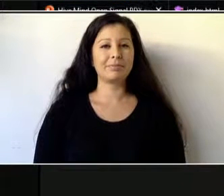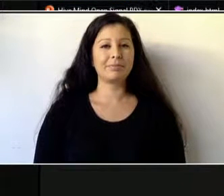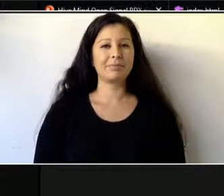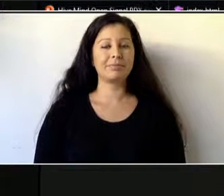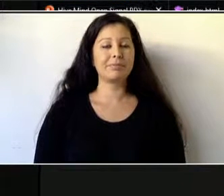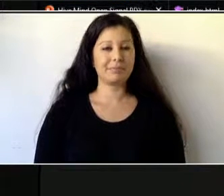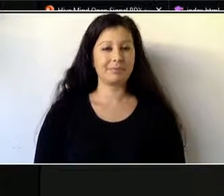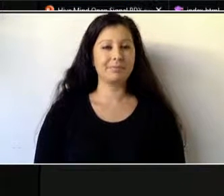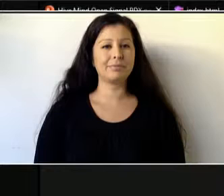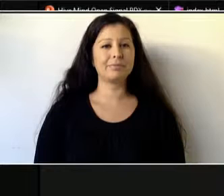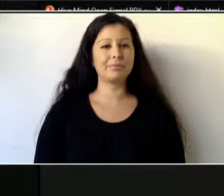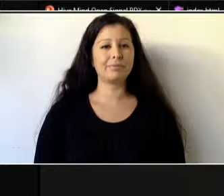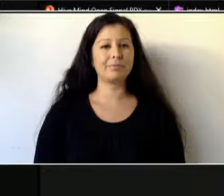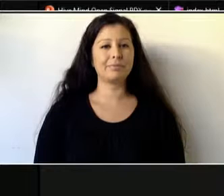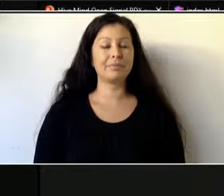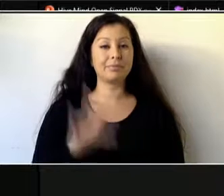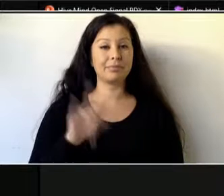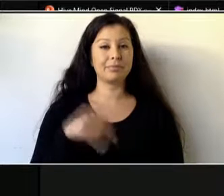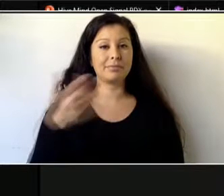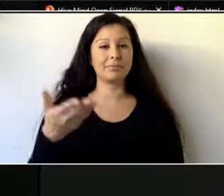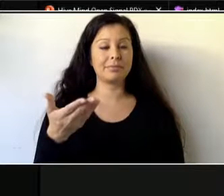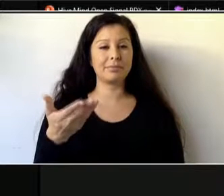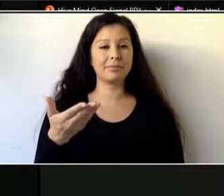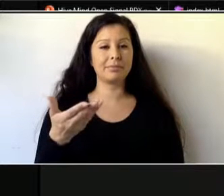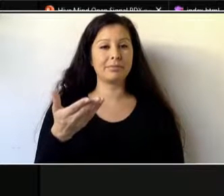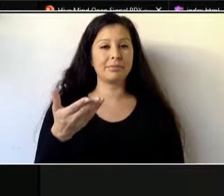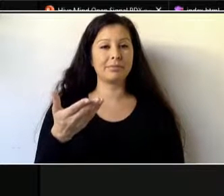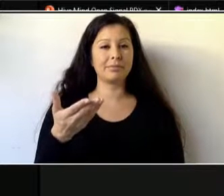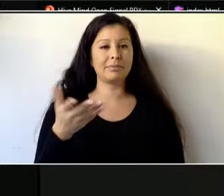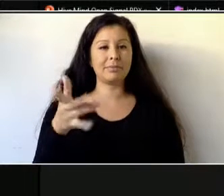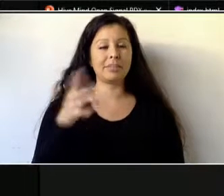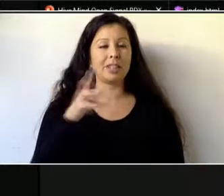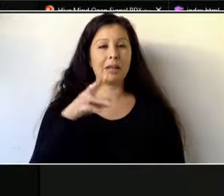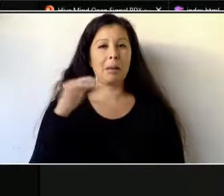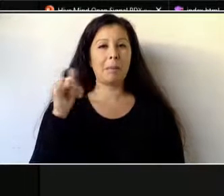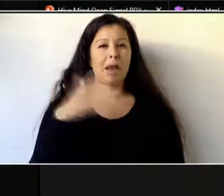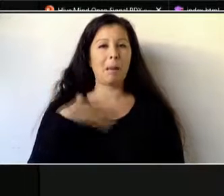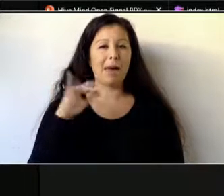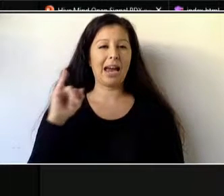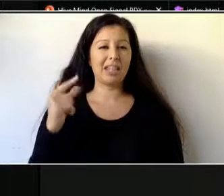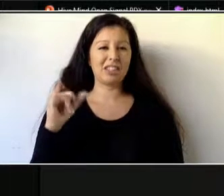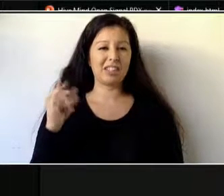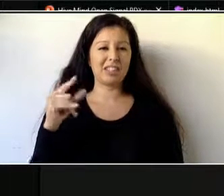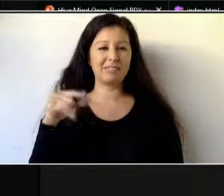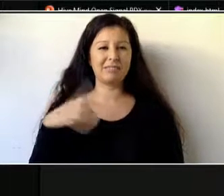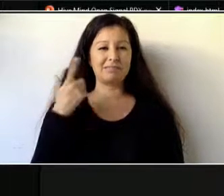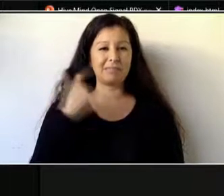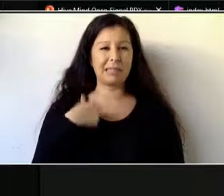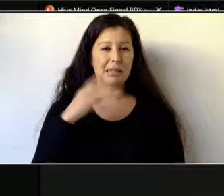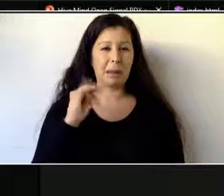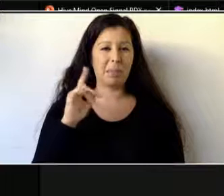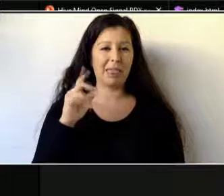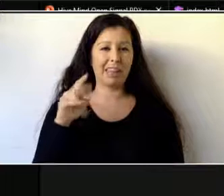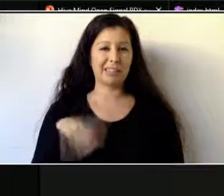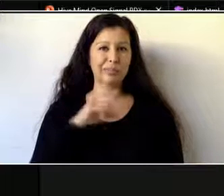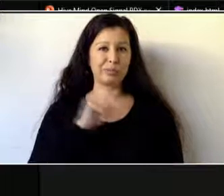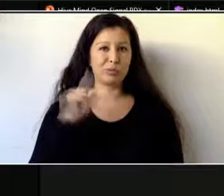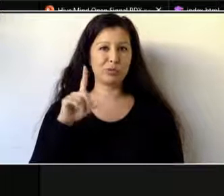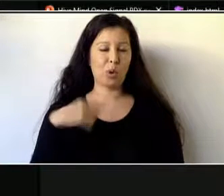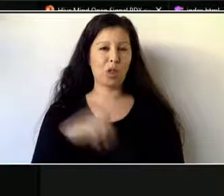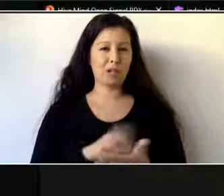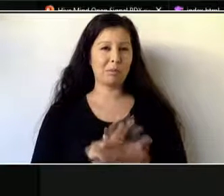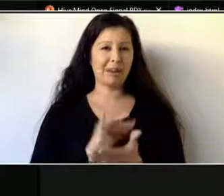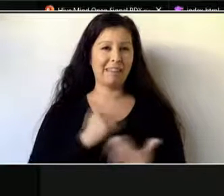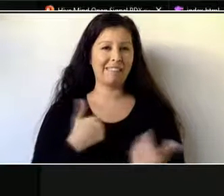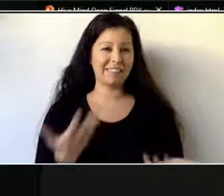So this is, I'm just playing on my Instagram because, you know, I'm a millennial and it's 2020 and this is the only documentation I